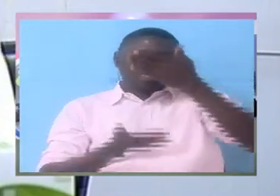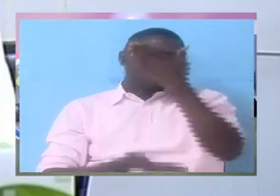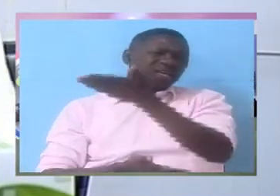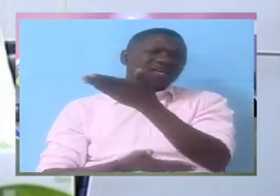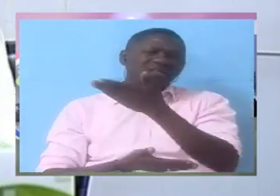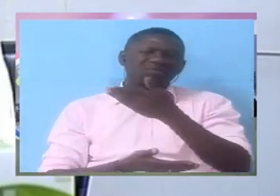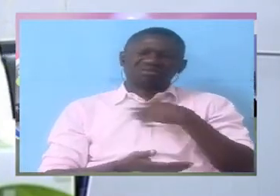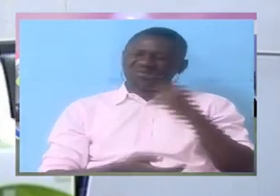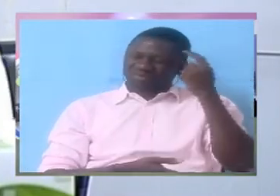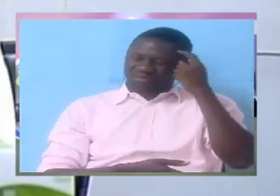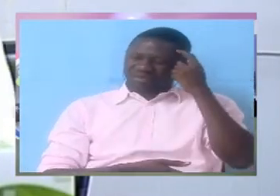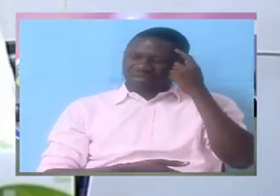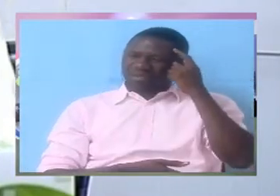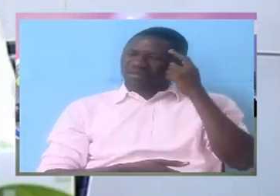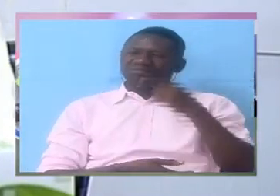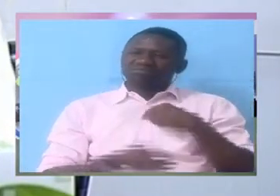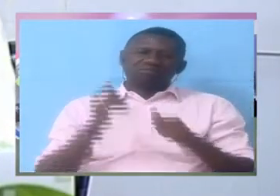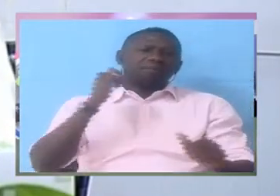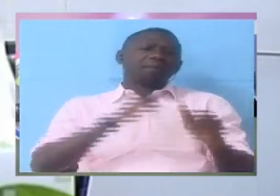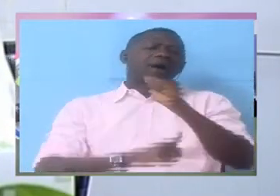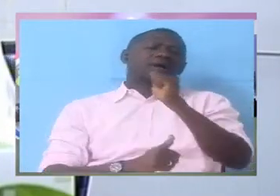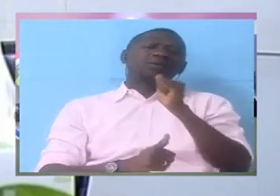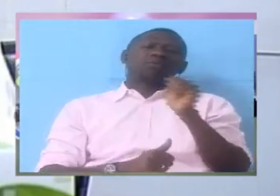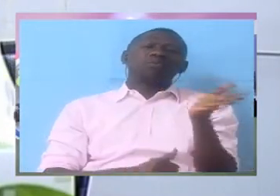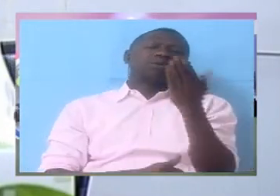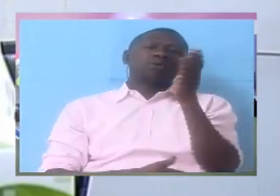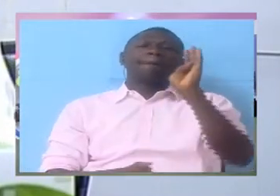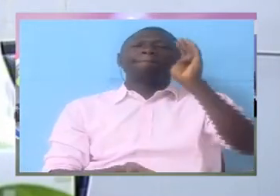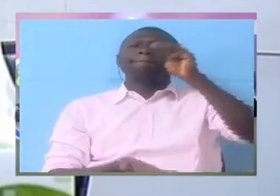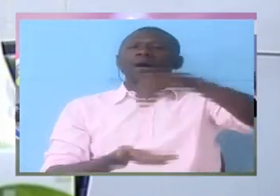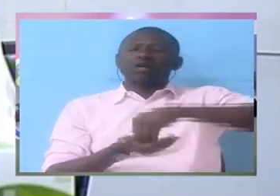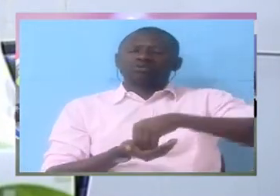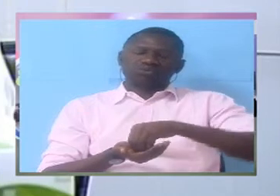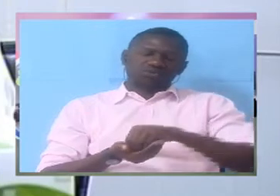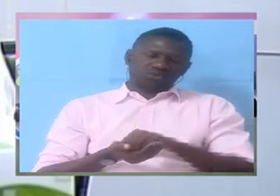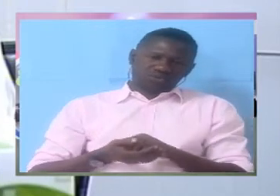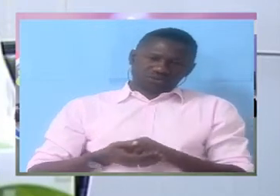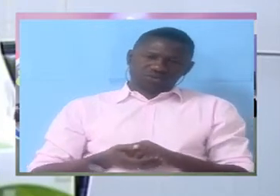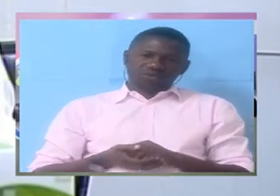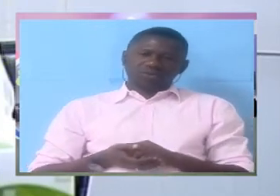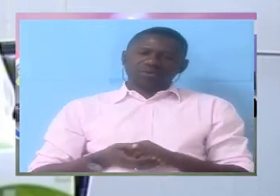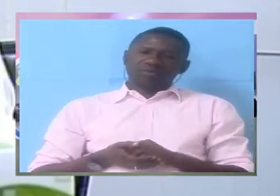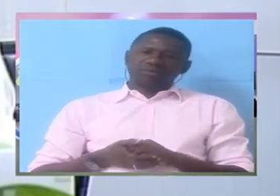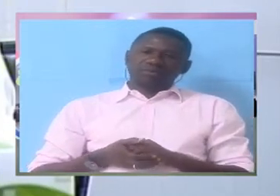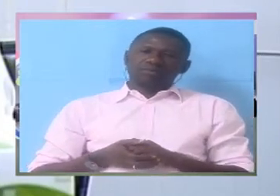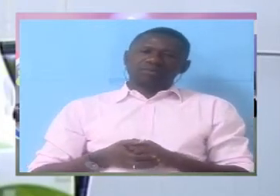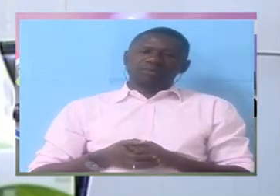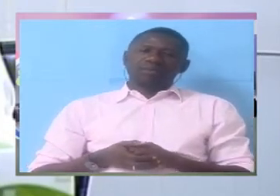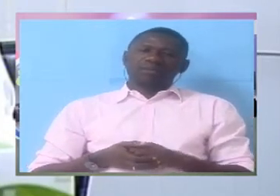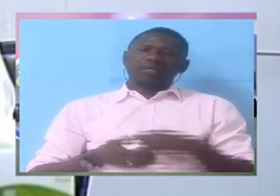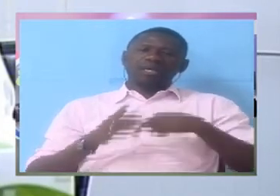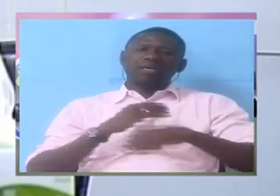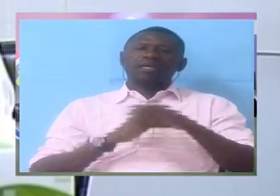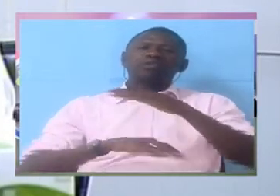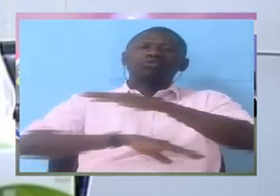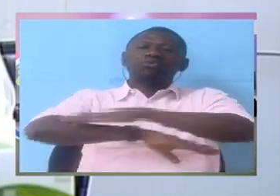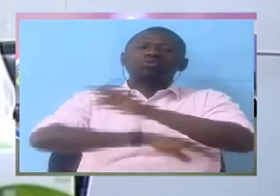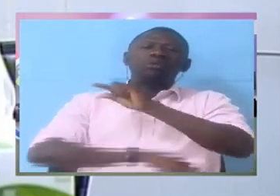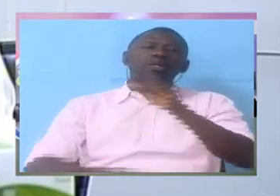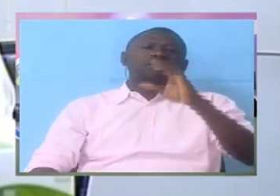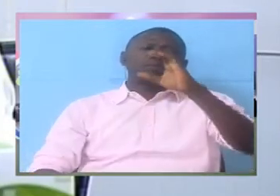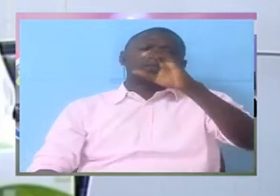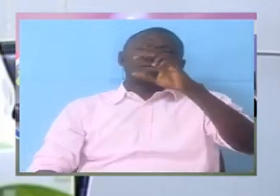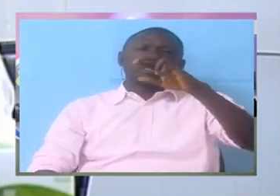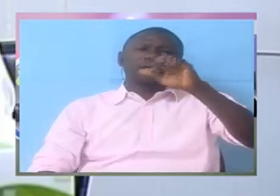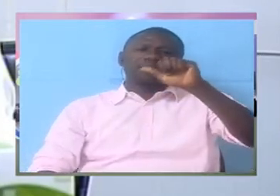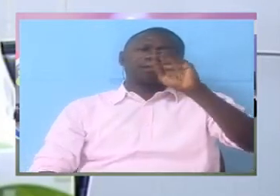Secondary School. Arwotumo mansa kongo ngaja ko karambung kuto lo ya lo kutake dorong karango mansi aje. Wo dalilo le asa bumbota na nje